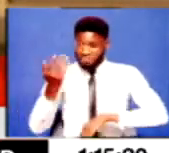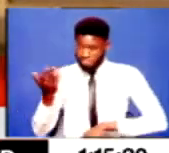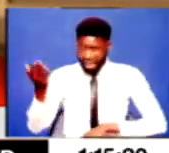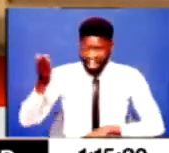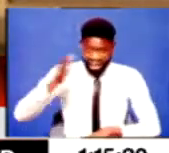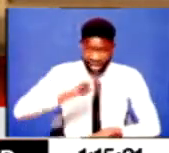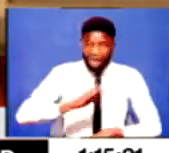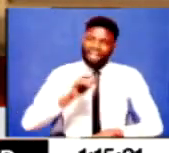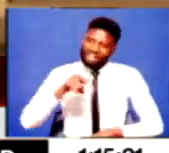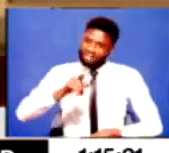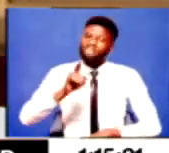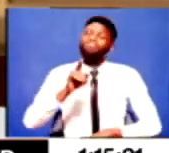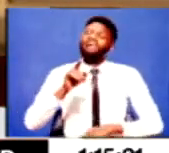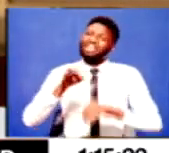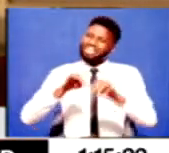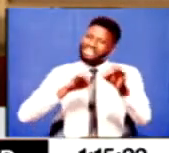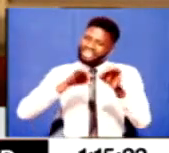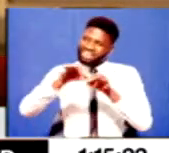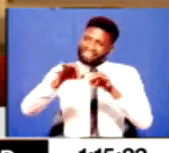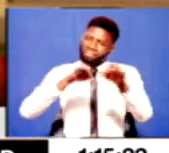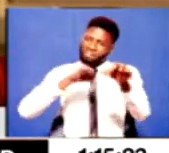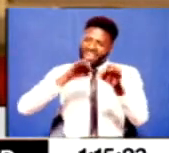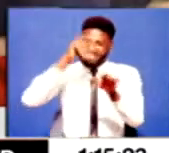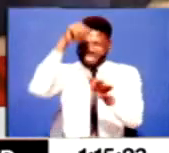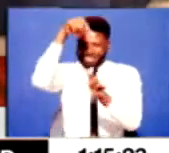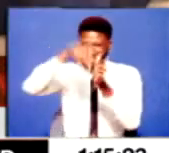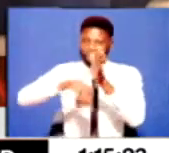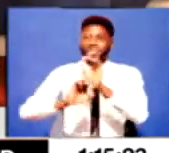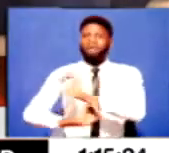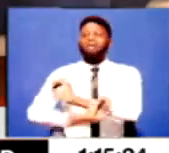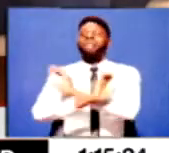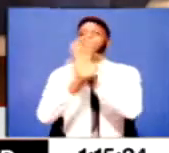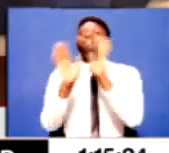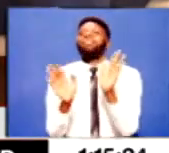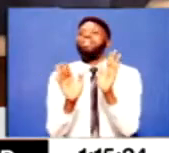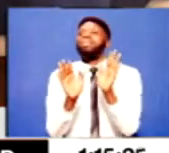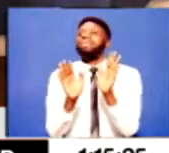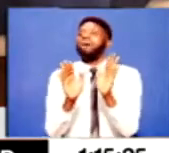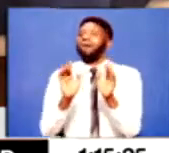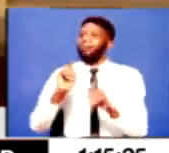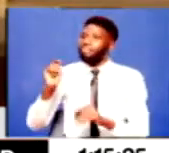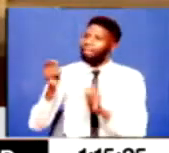ataongea zaidi, ataongea wa Kenya yale ukweli ambayo iko kwenye jua hiyo.